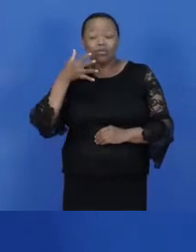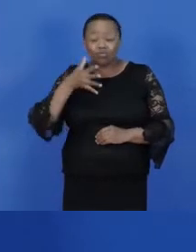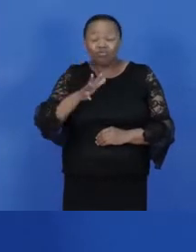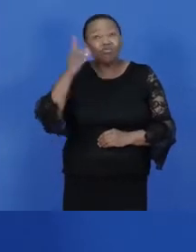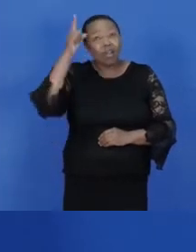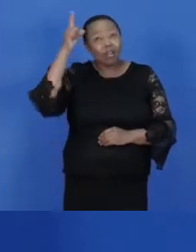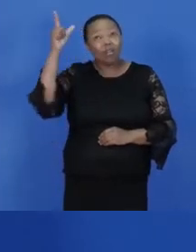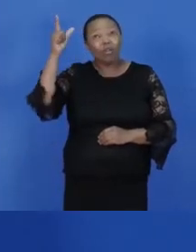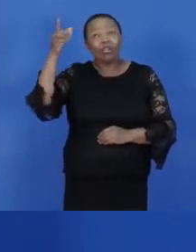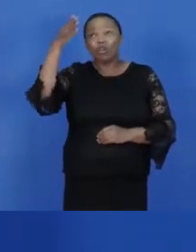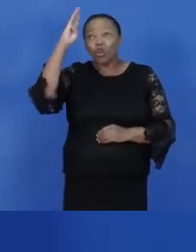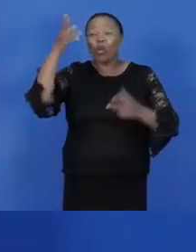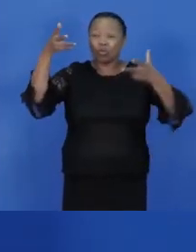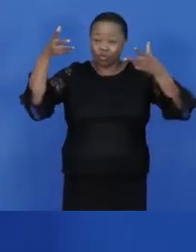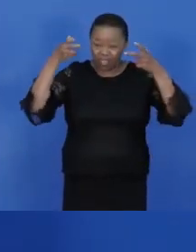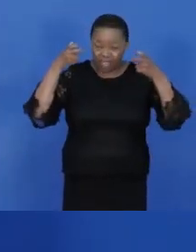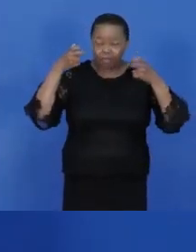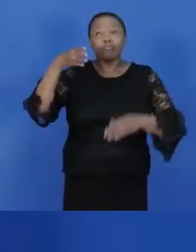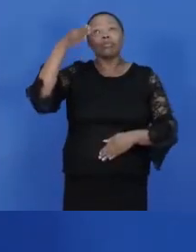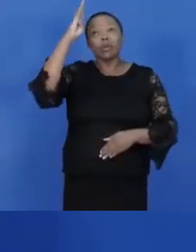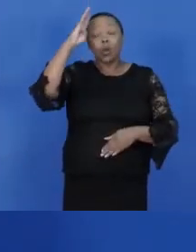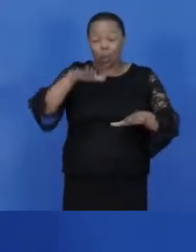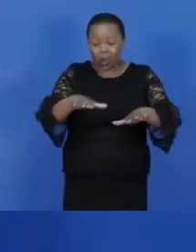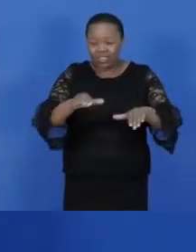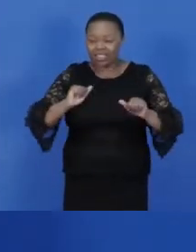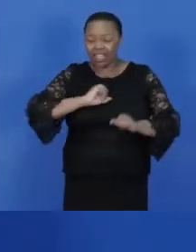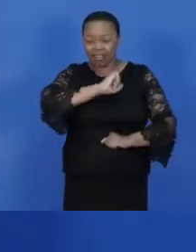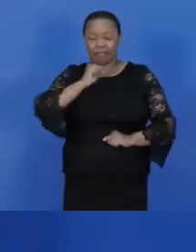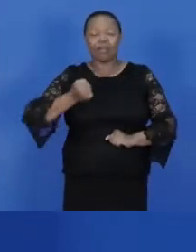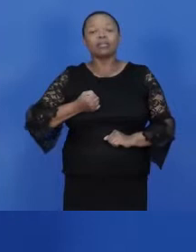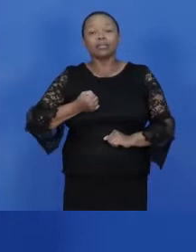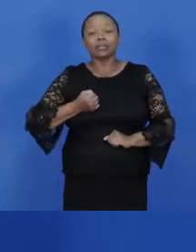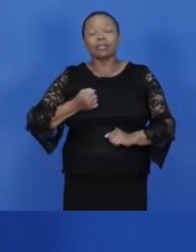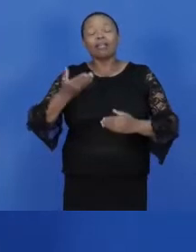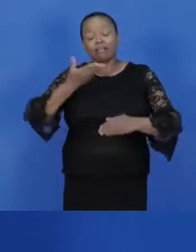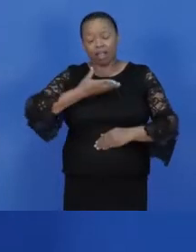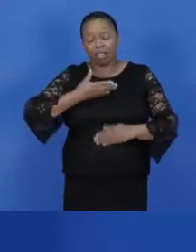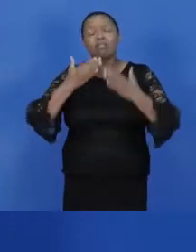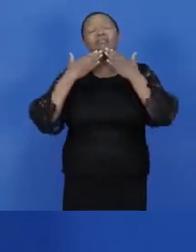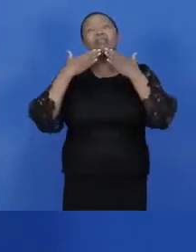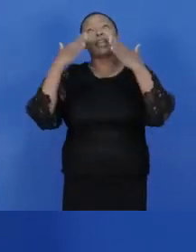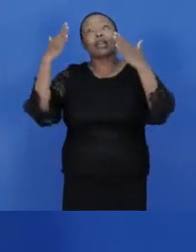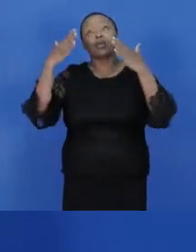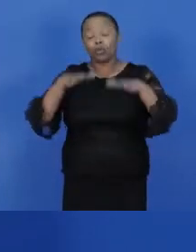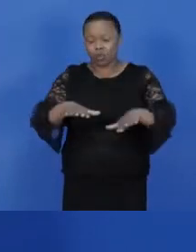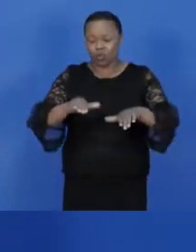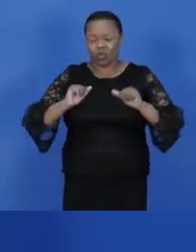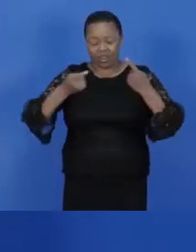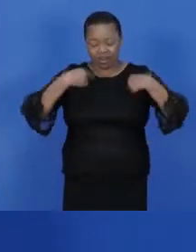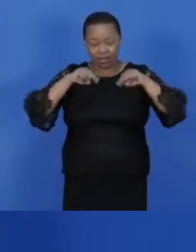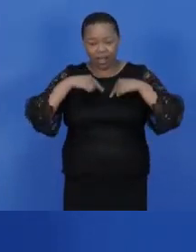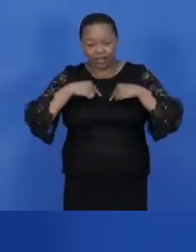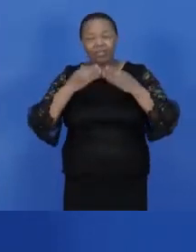us. As we seek the Lord, God will deliver us from all our fears. Father, we thank you for delivering us this